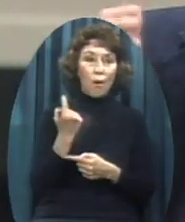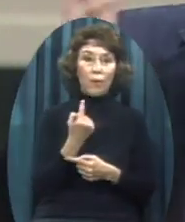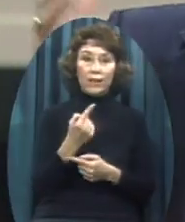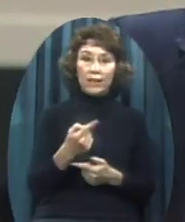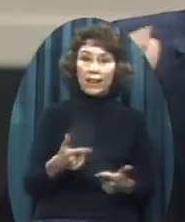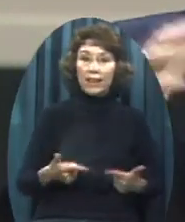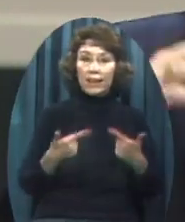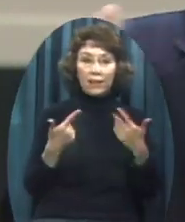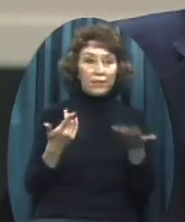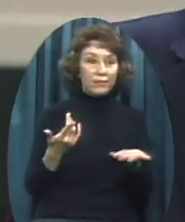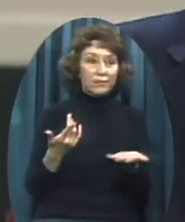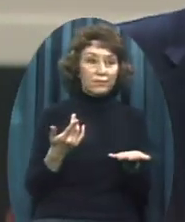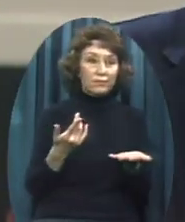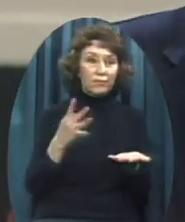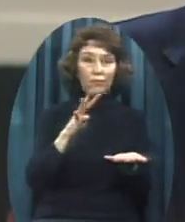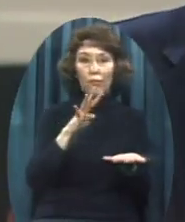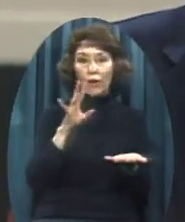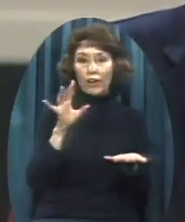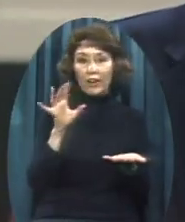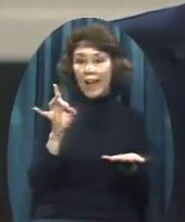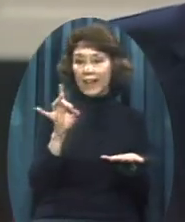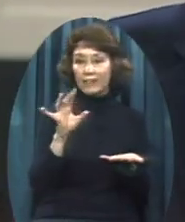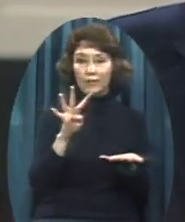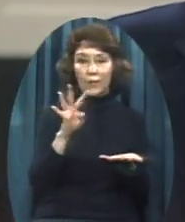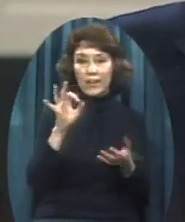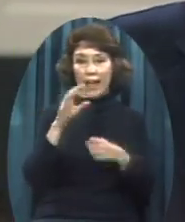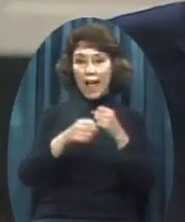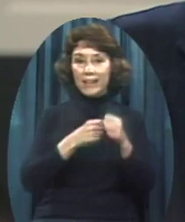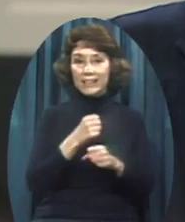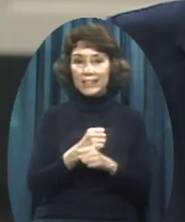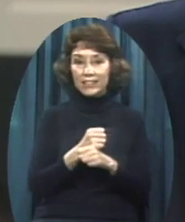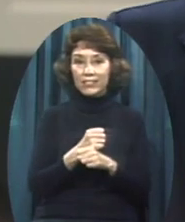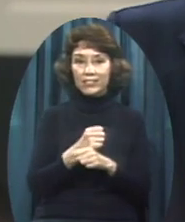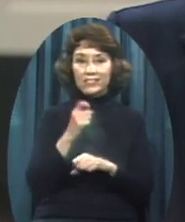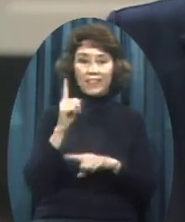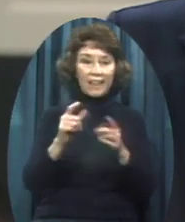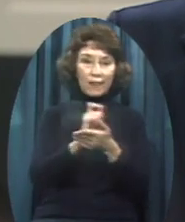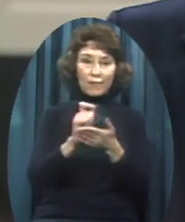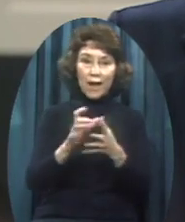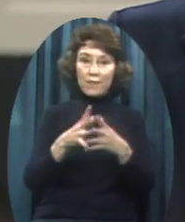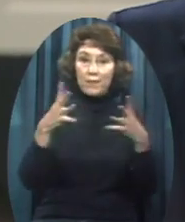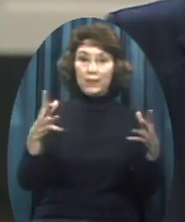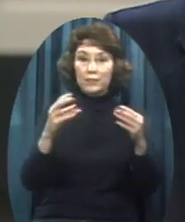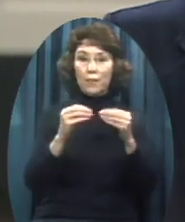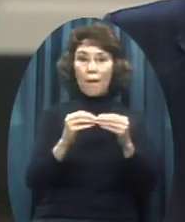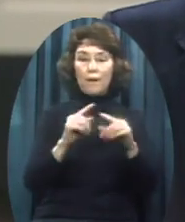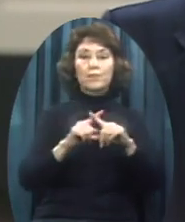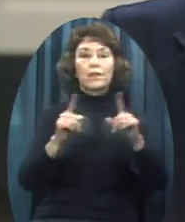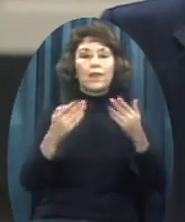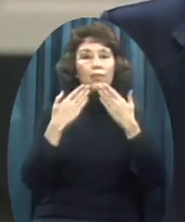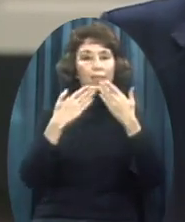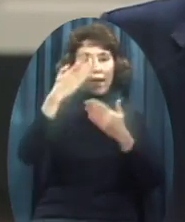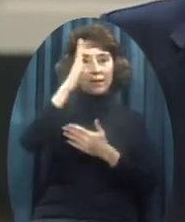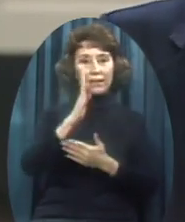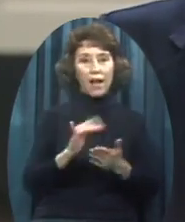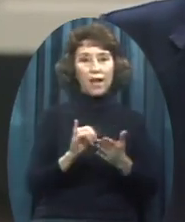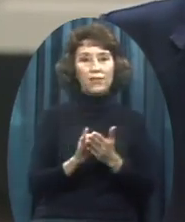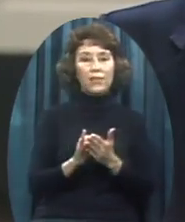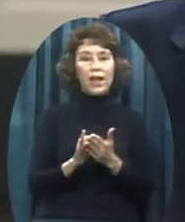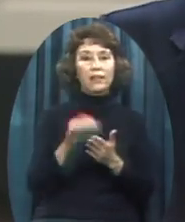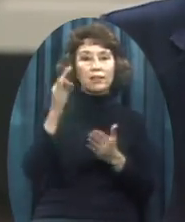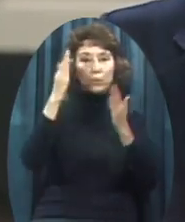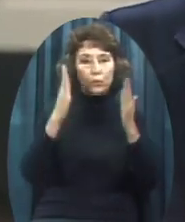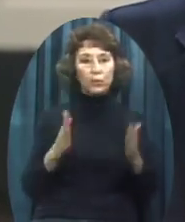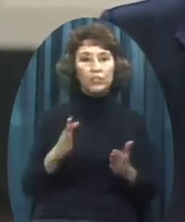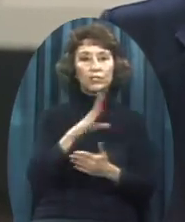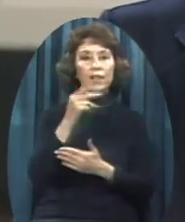there's just so much they can make up and write. Well, thank God they are standing up everywhere. Thank God for the preachers